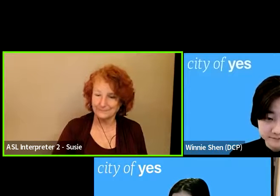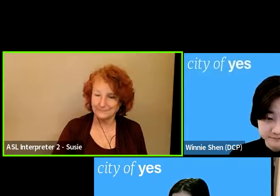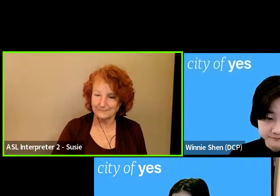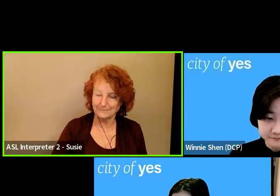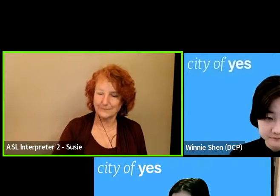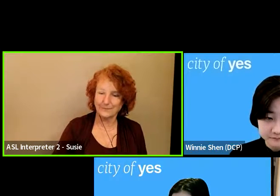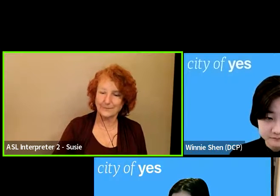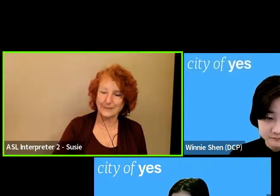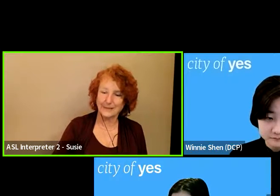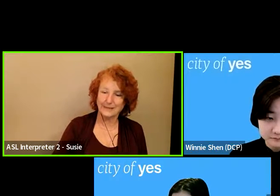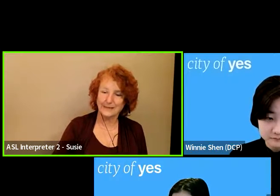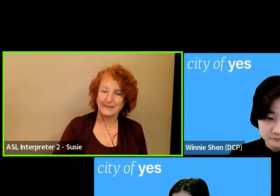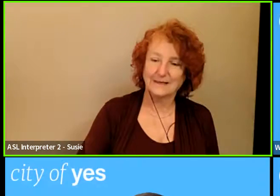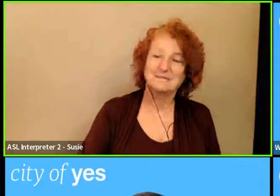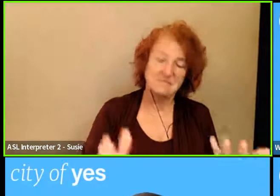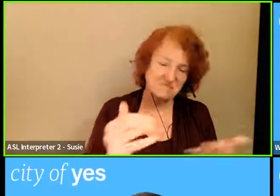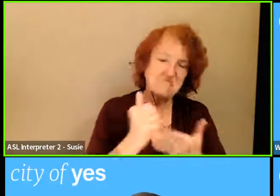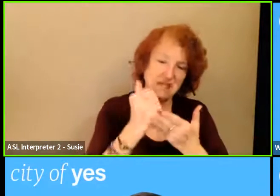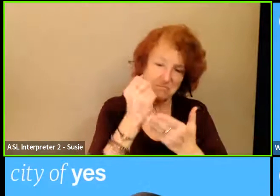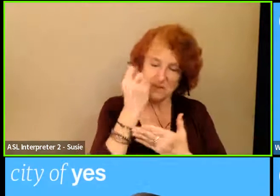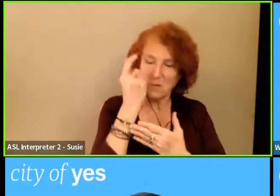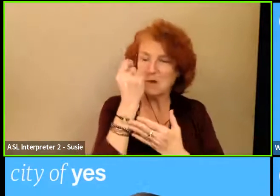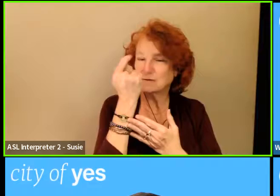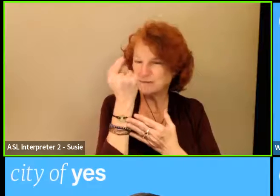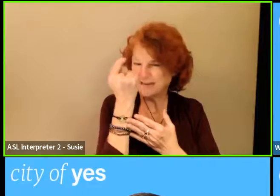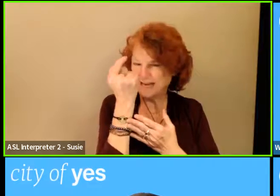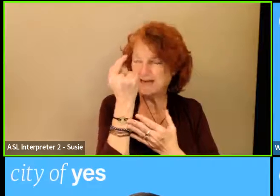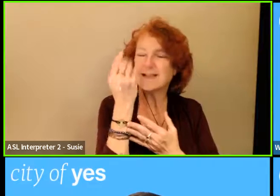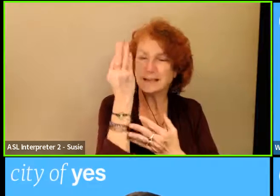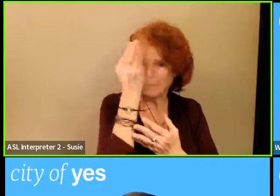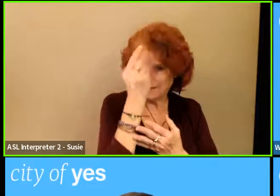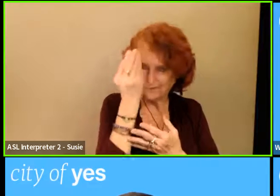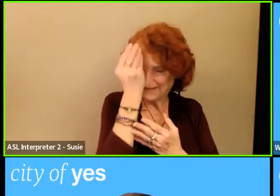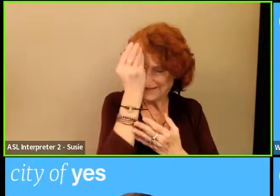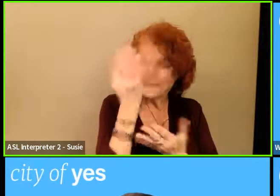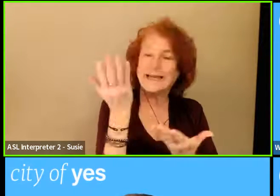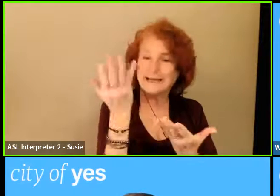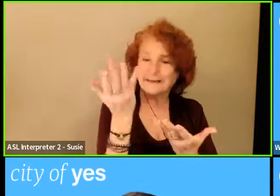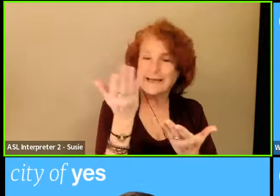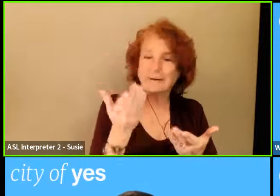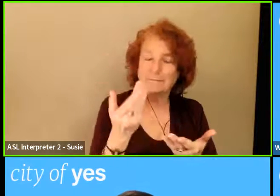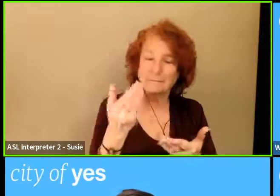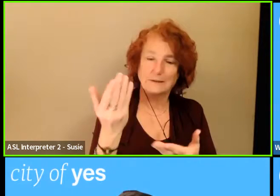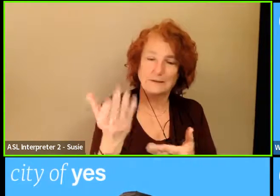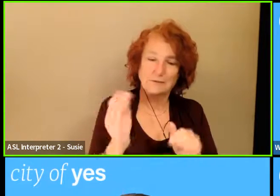into some of the thinking that went into those envelopes that we're proposing.